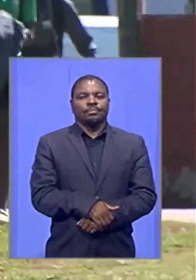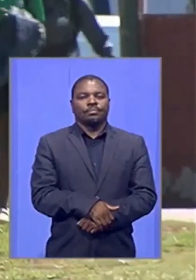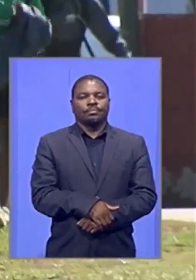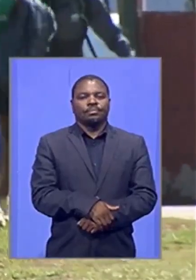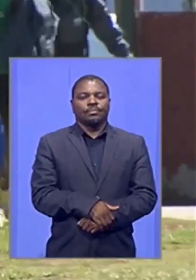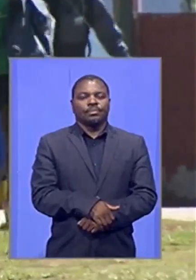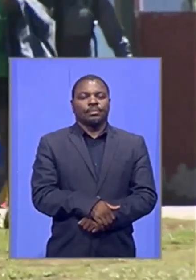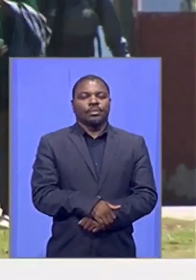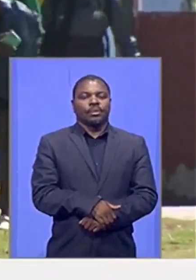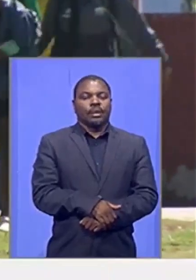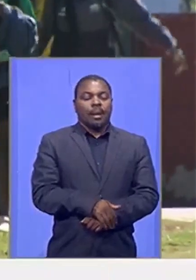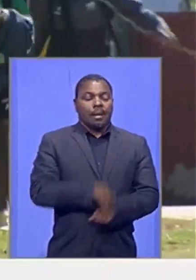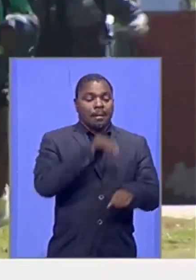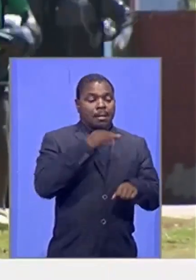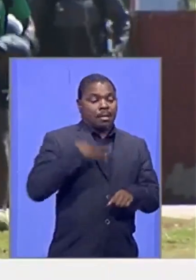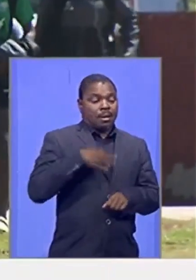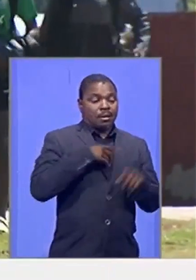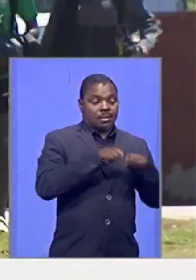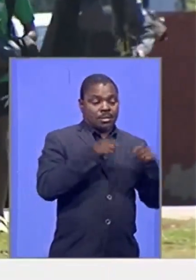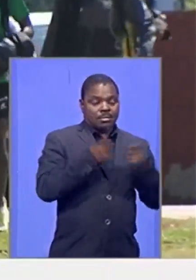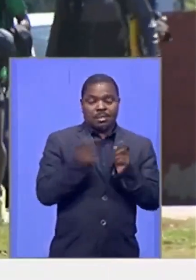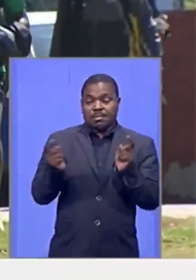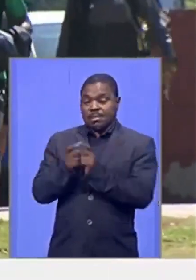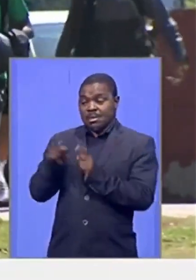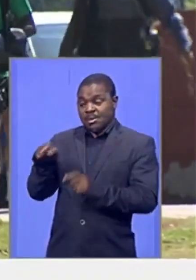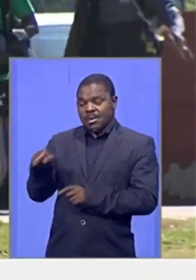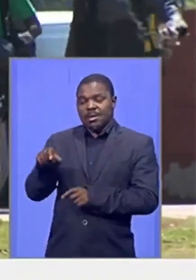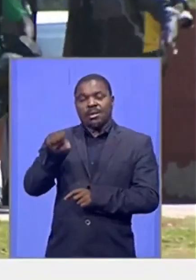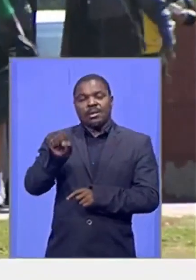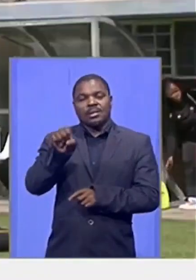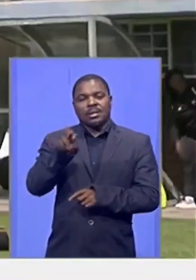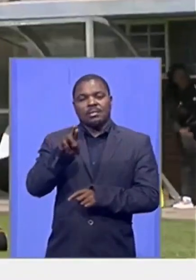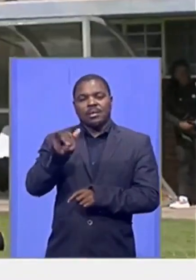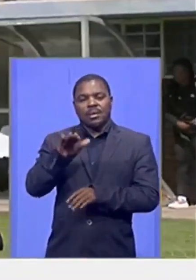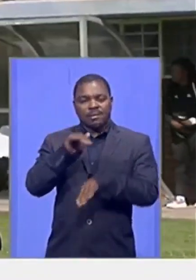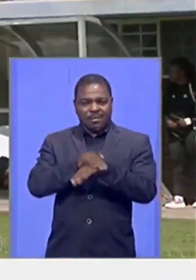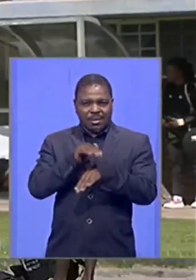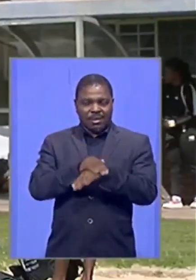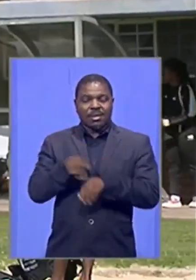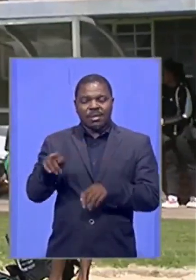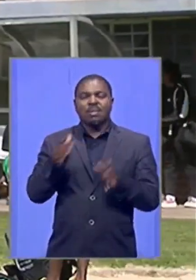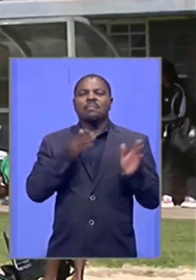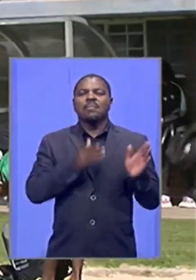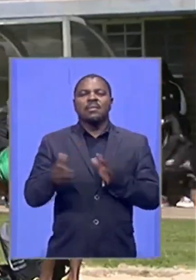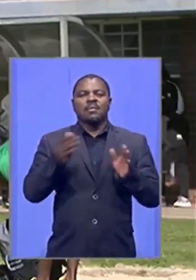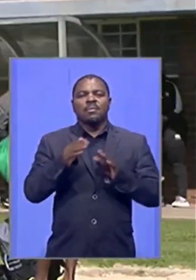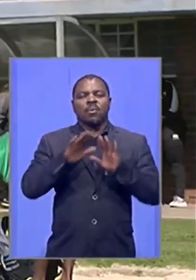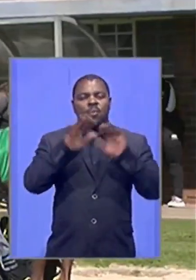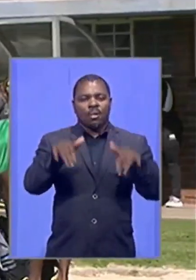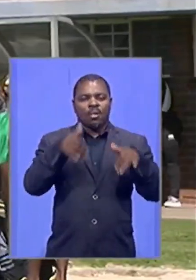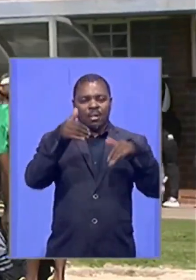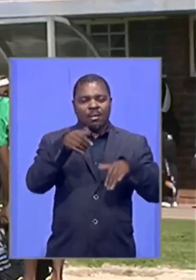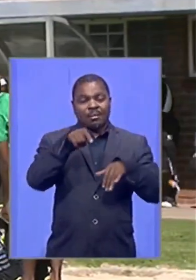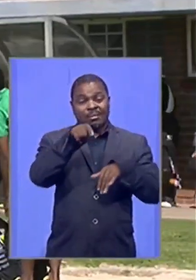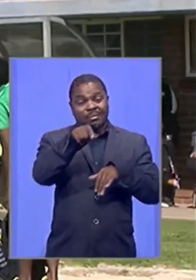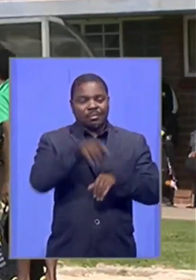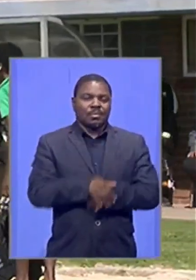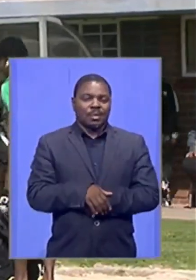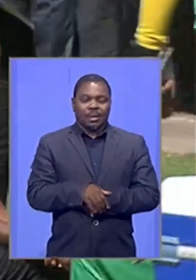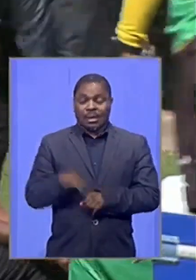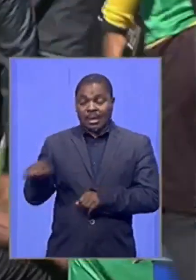Papadi ya setswalle ya Banyana Banyana e kgahlano le Serbia e sentse le karolo e nngwe ya boitokisetso ba dipapadi tsa mohope wa lefatshe. Sehlopha